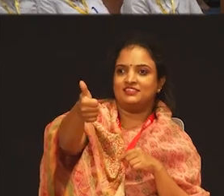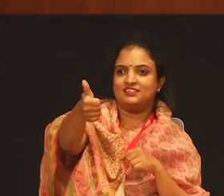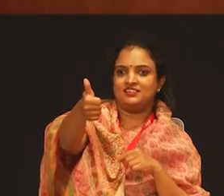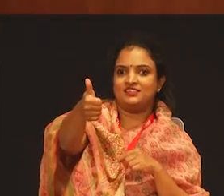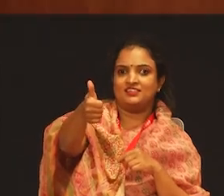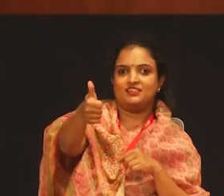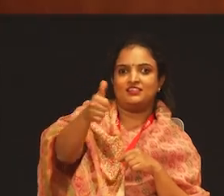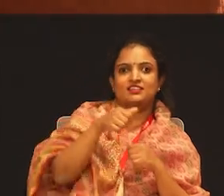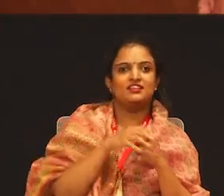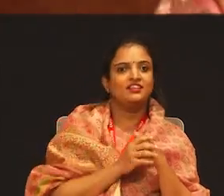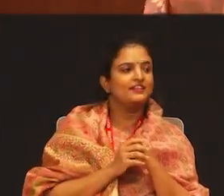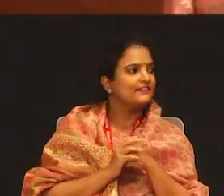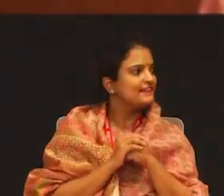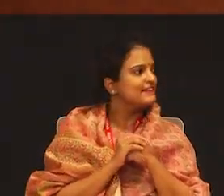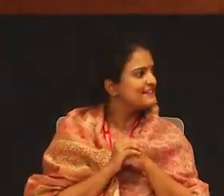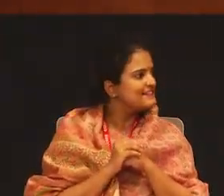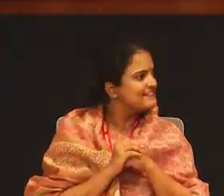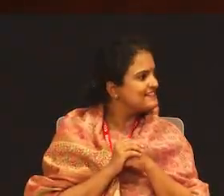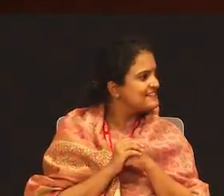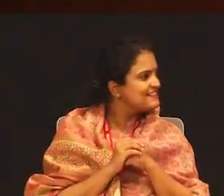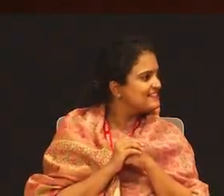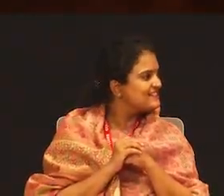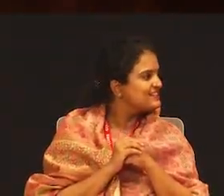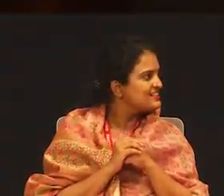Okay, so we'll begin now.